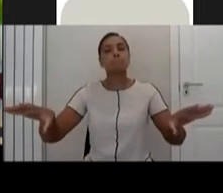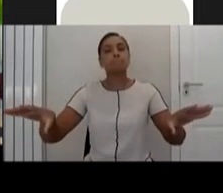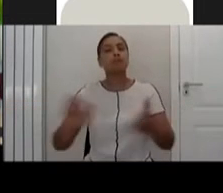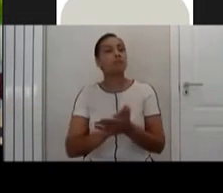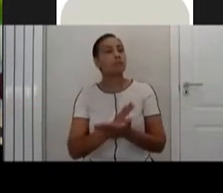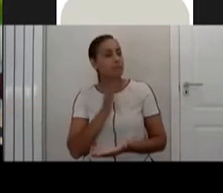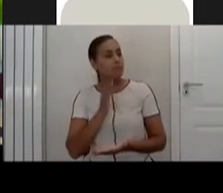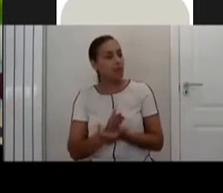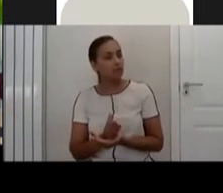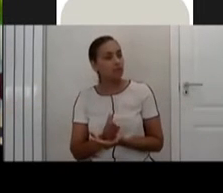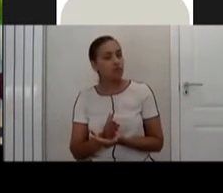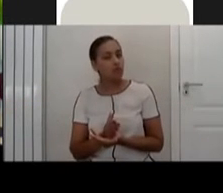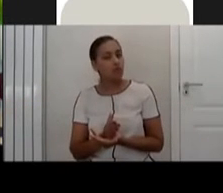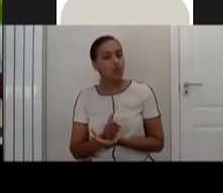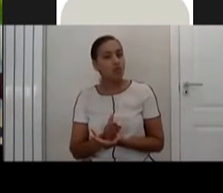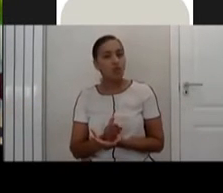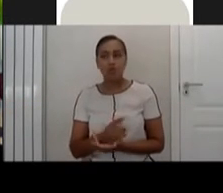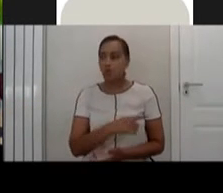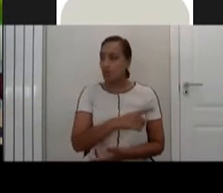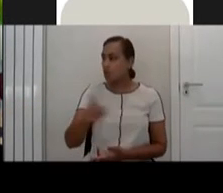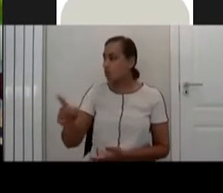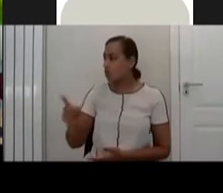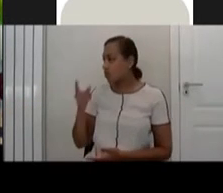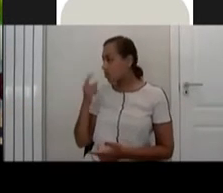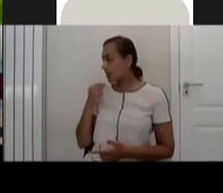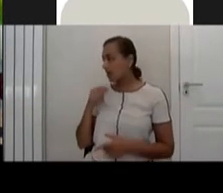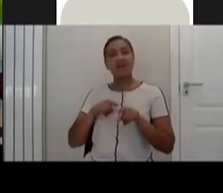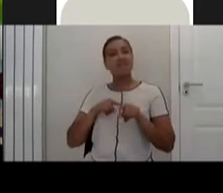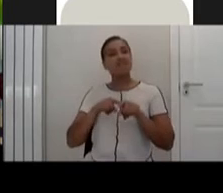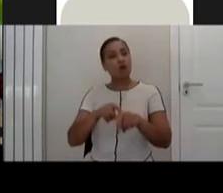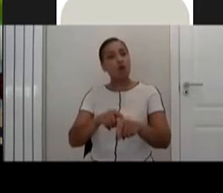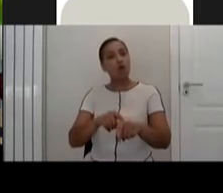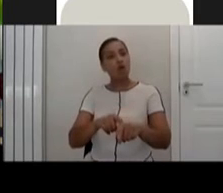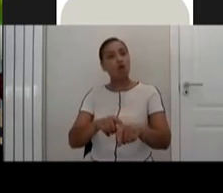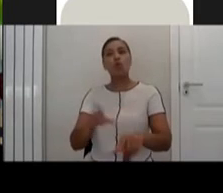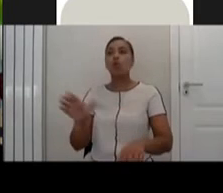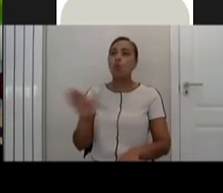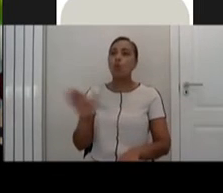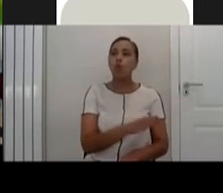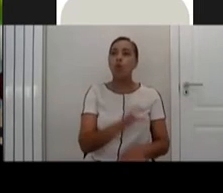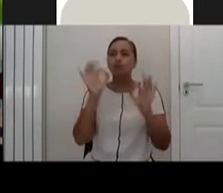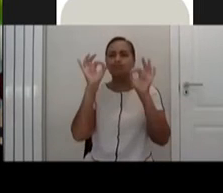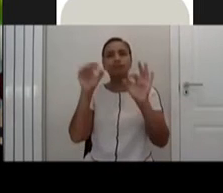they can sort of abide by the self-isolation